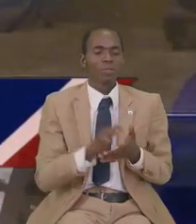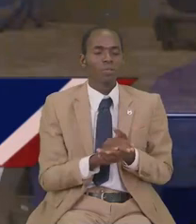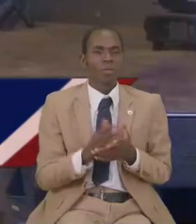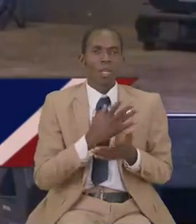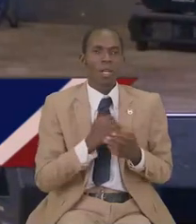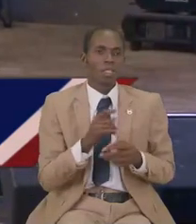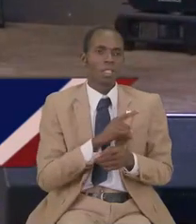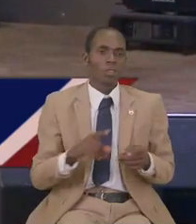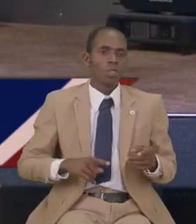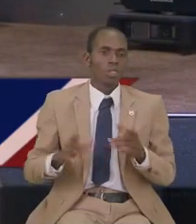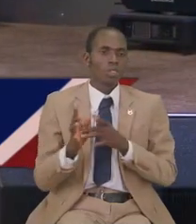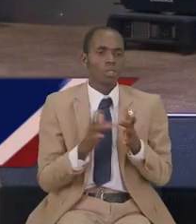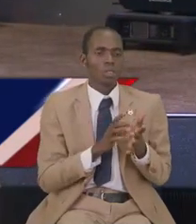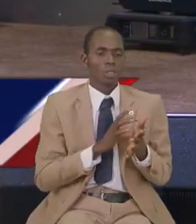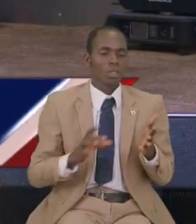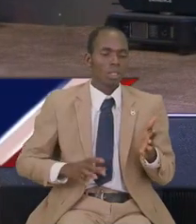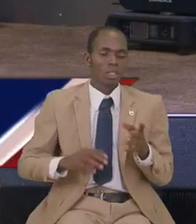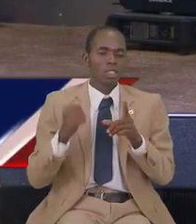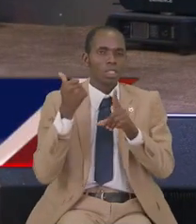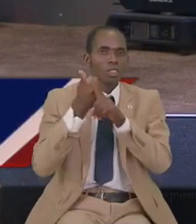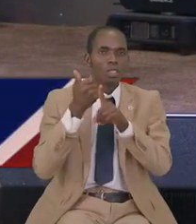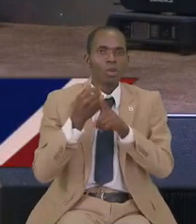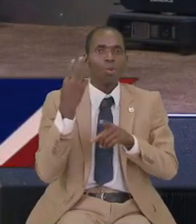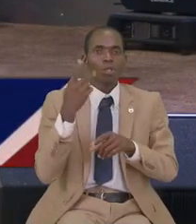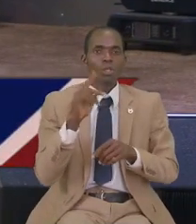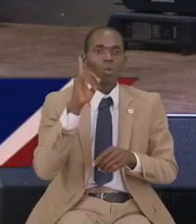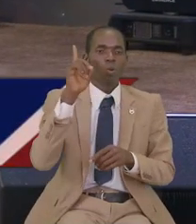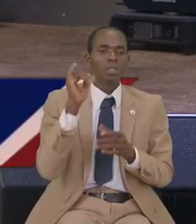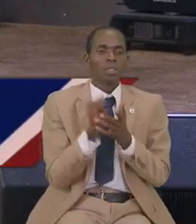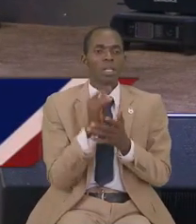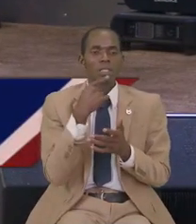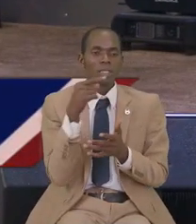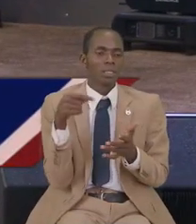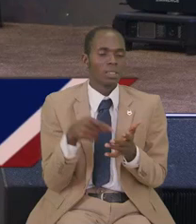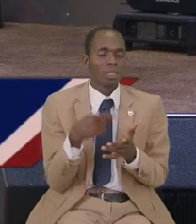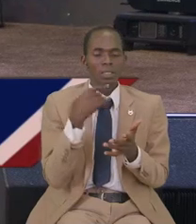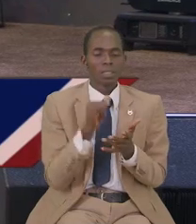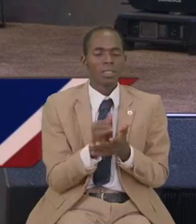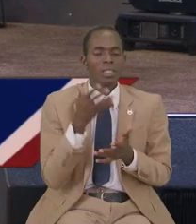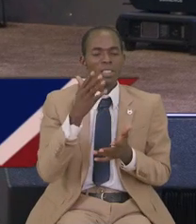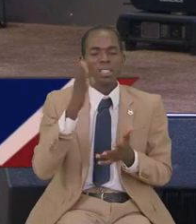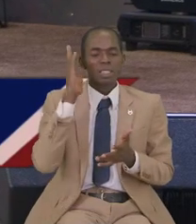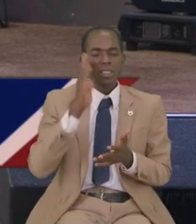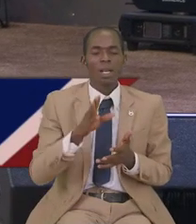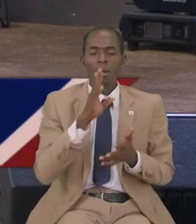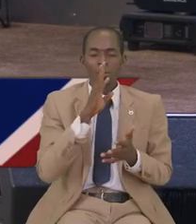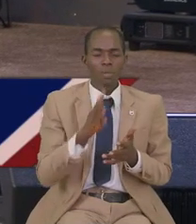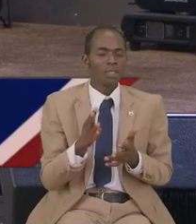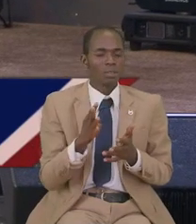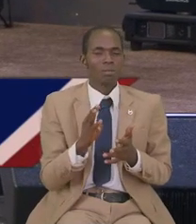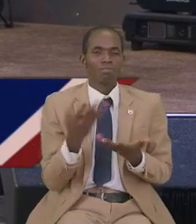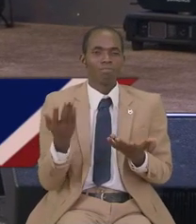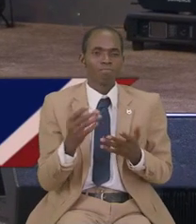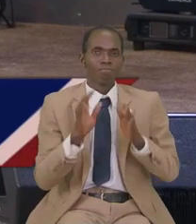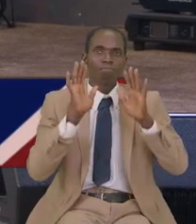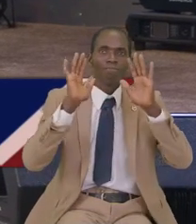Lord Jesus Christ himself was the one that said this. And he said, there shall be signs in the sun,